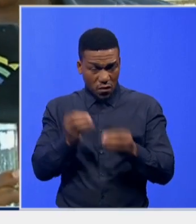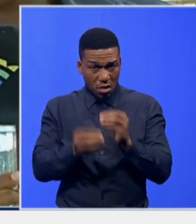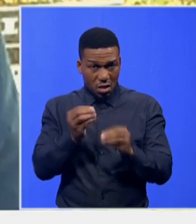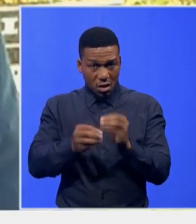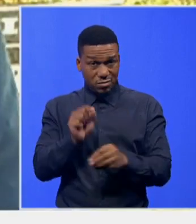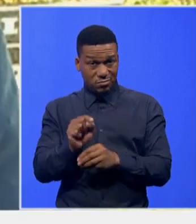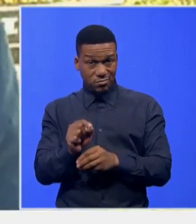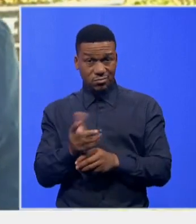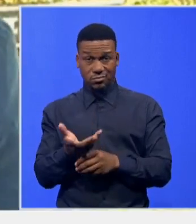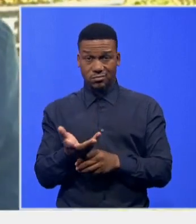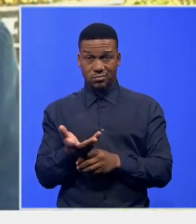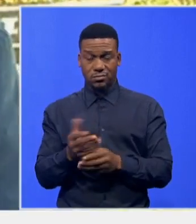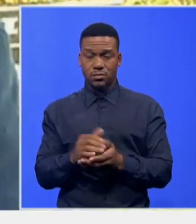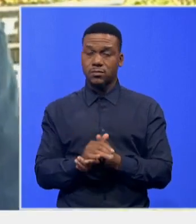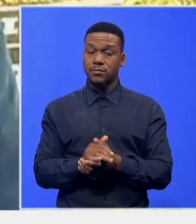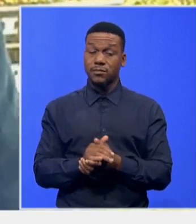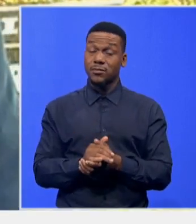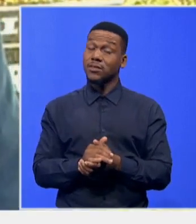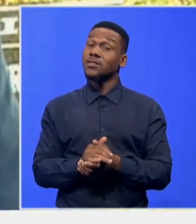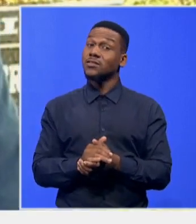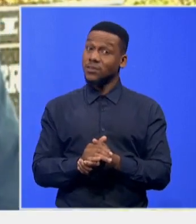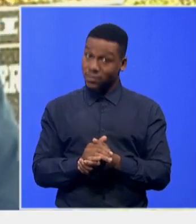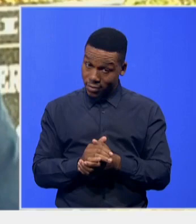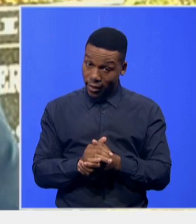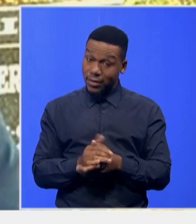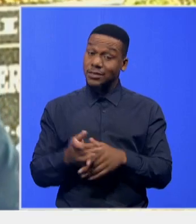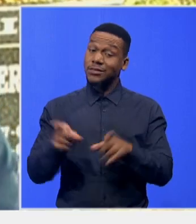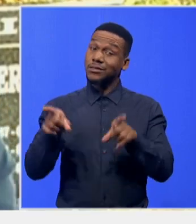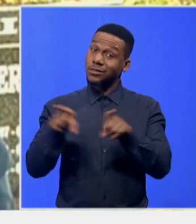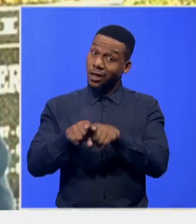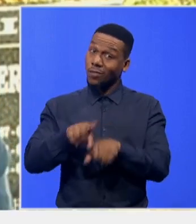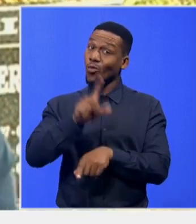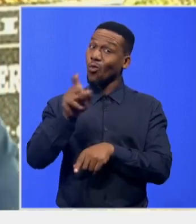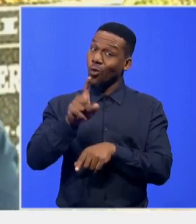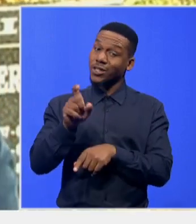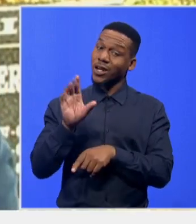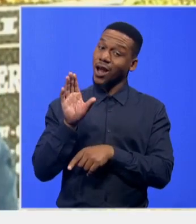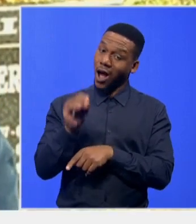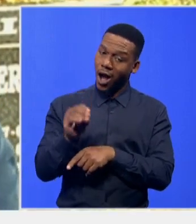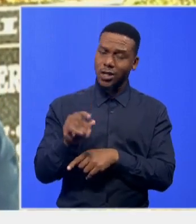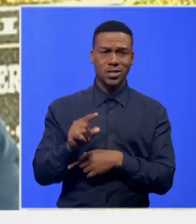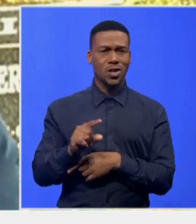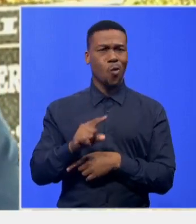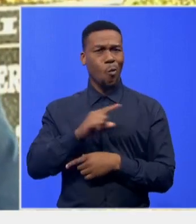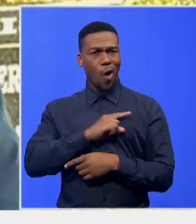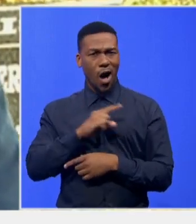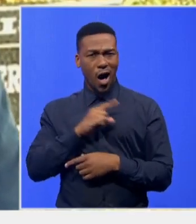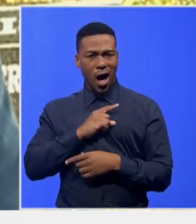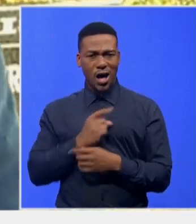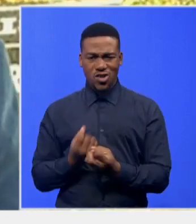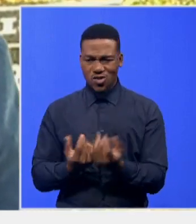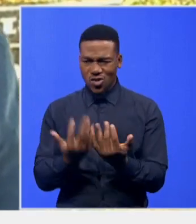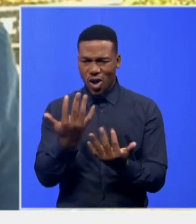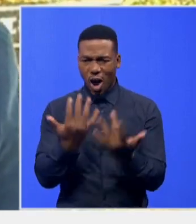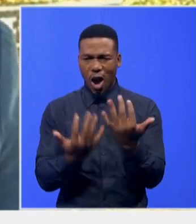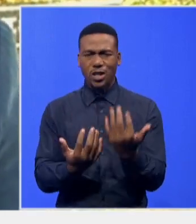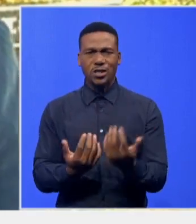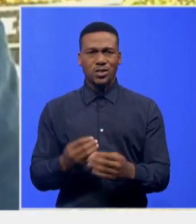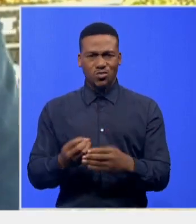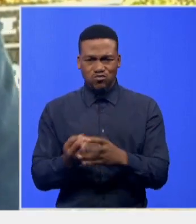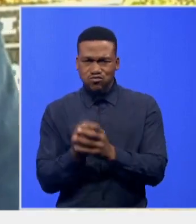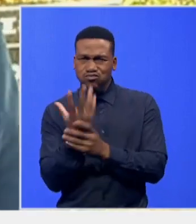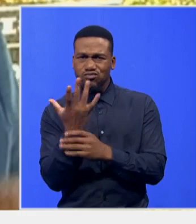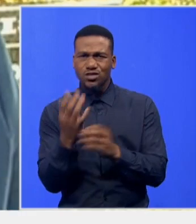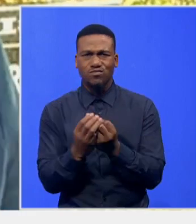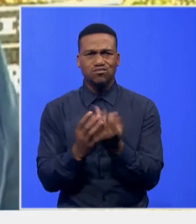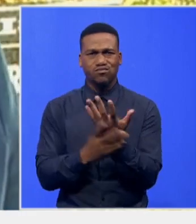That's exactly what we asked when we got here, Aldrin, that why did weed grow to this level? And they said there were people who were